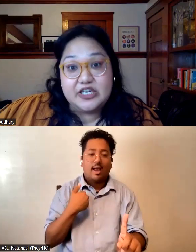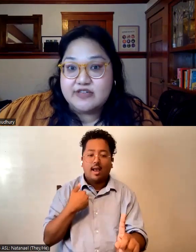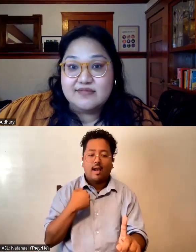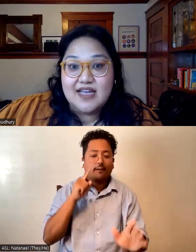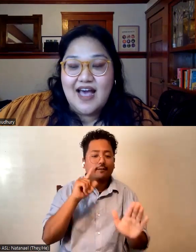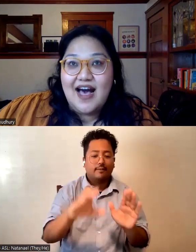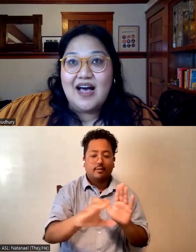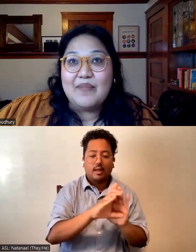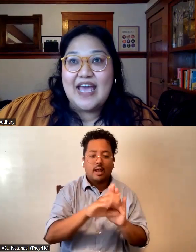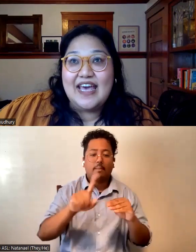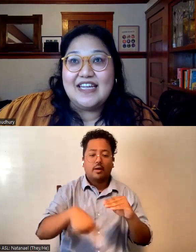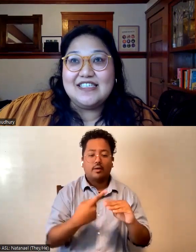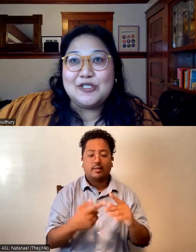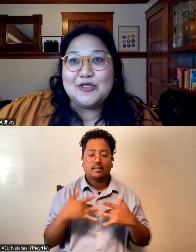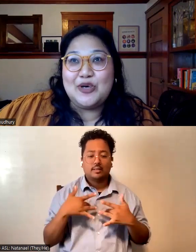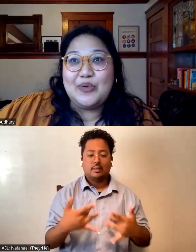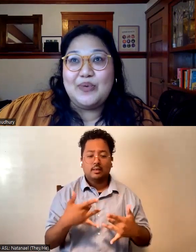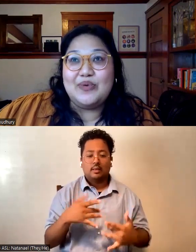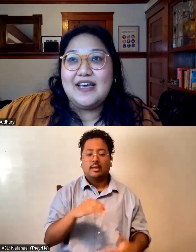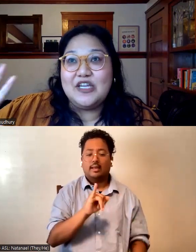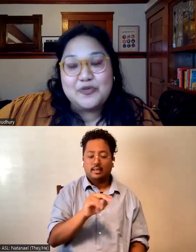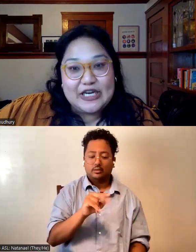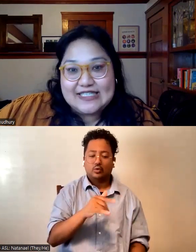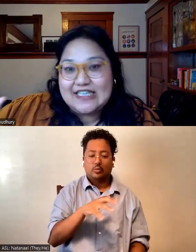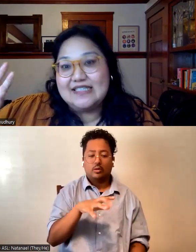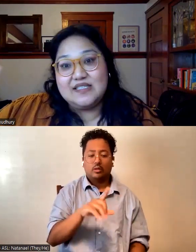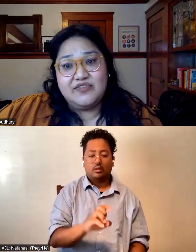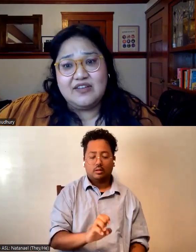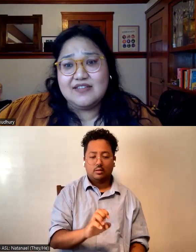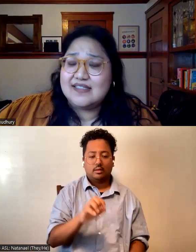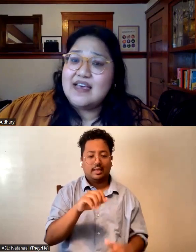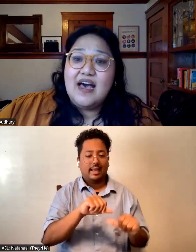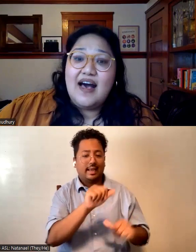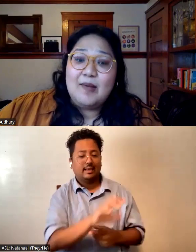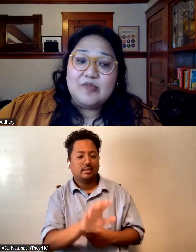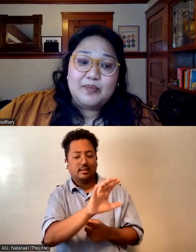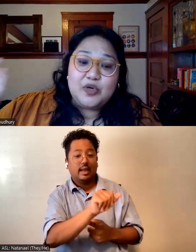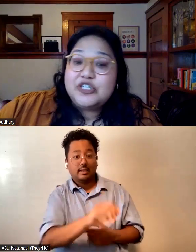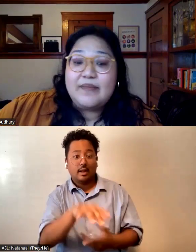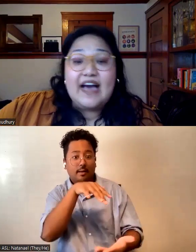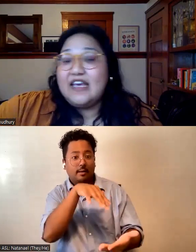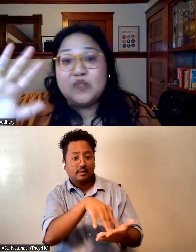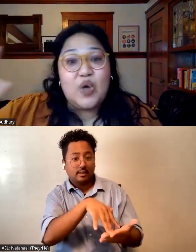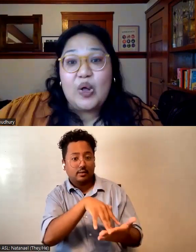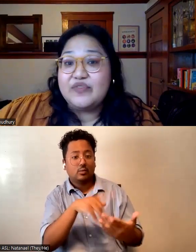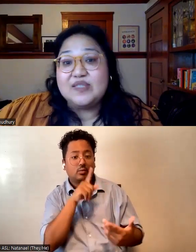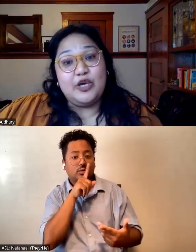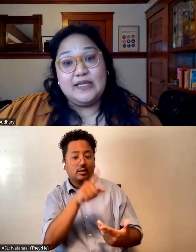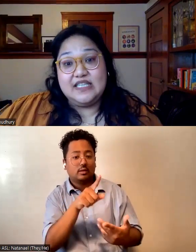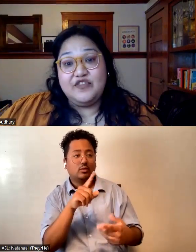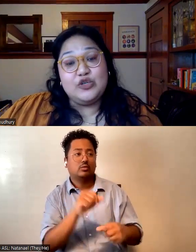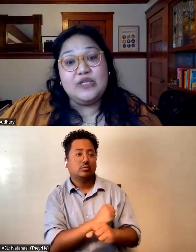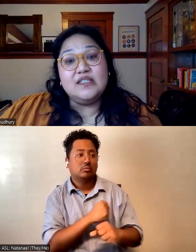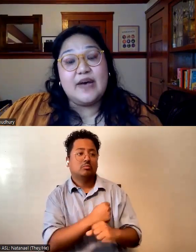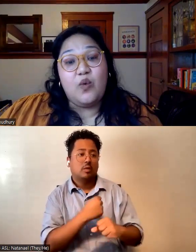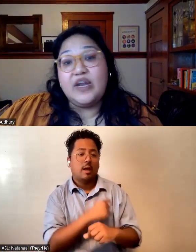inscrutable Asian. And so Asian American Studies as a field is pushing back against all of these